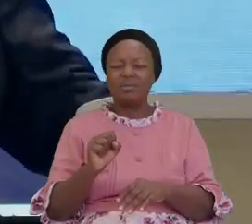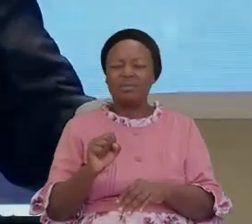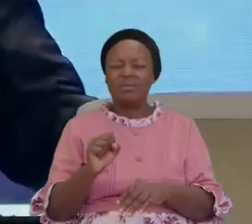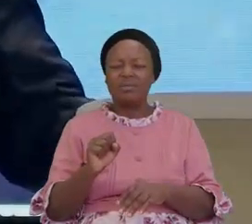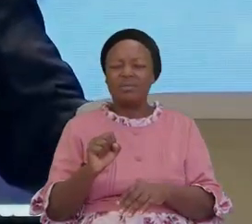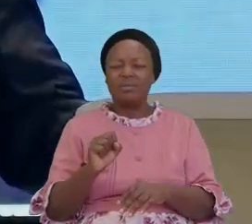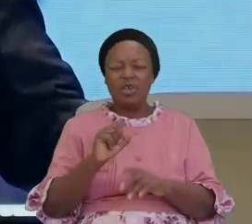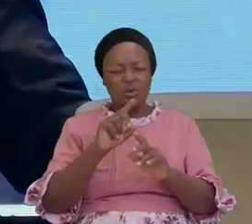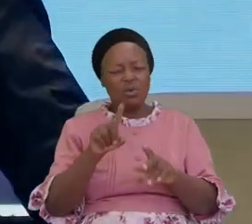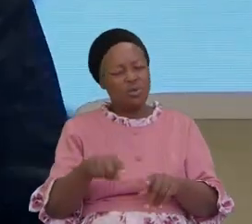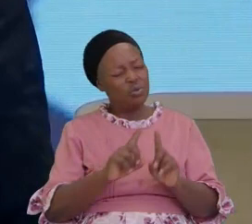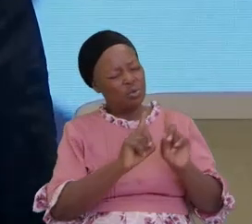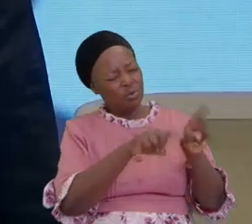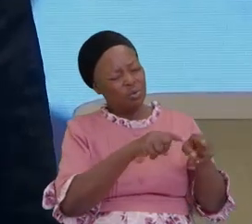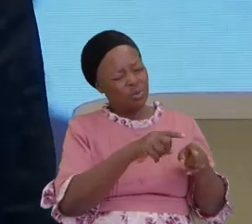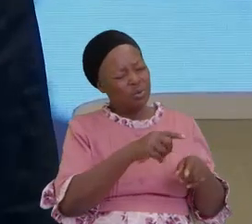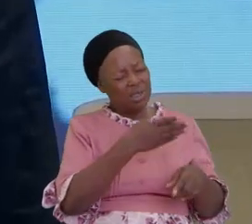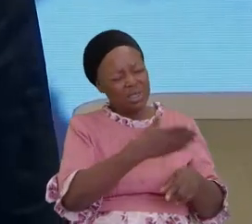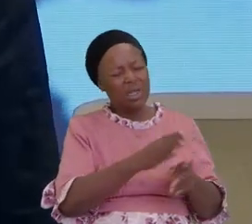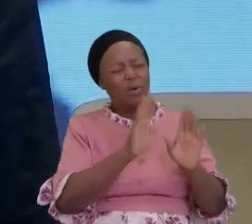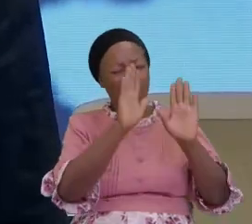You turn that way, wonders.